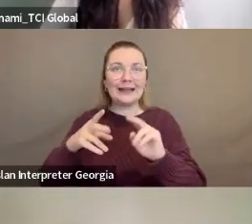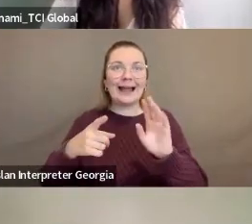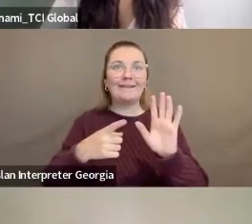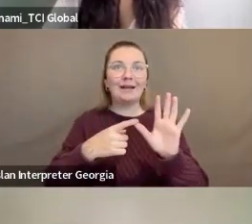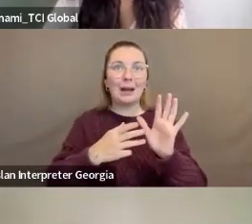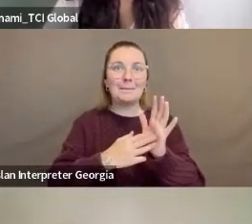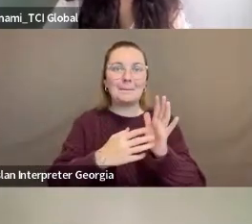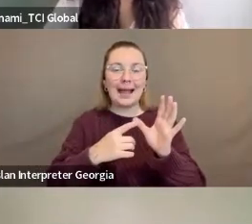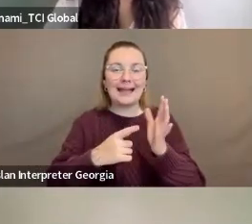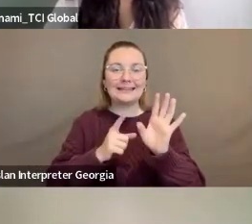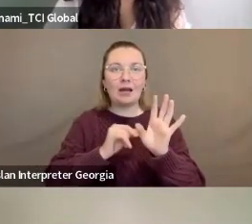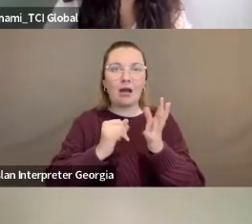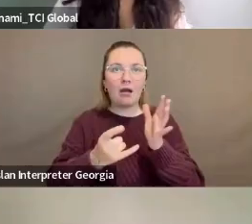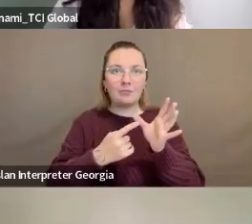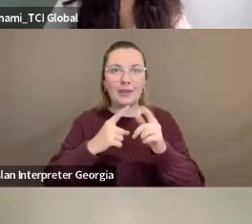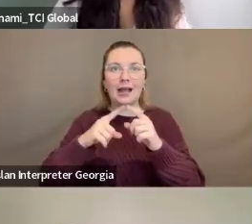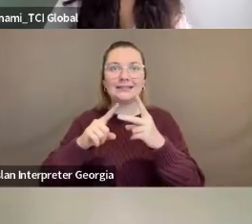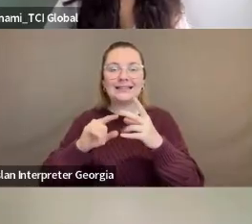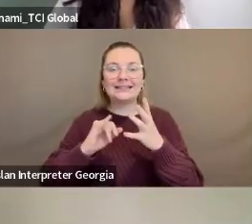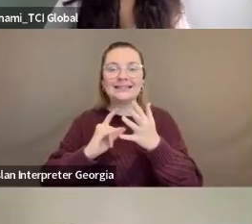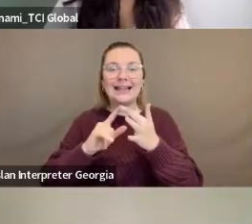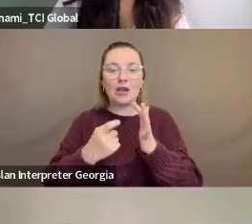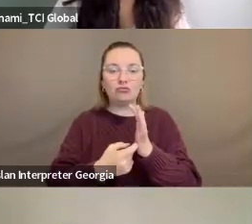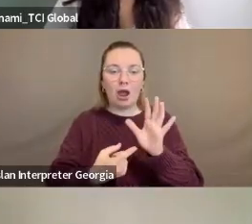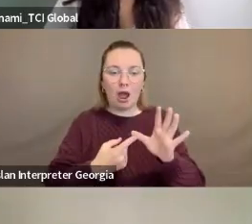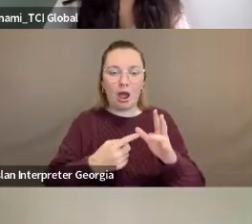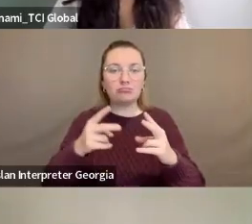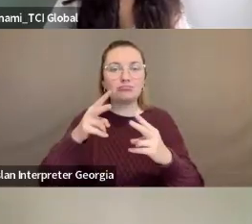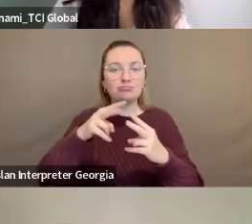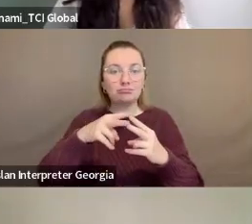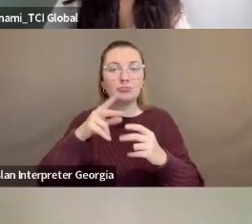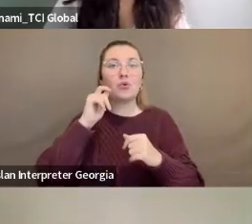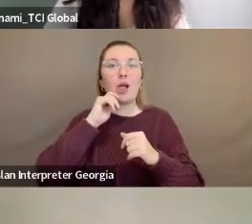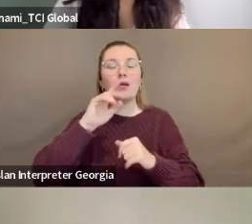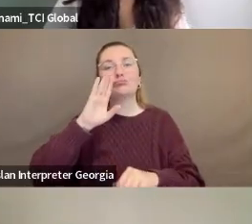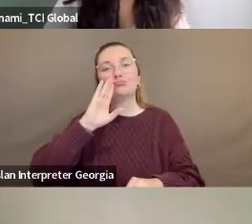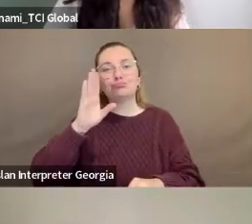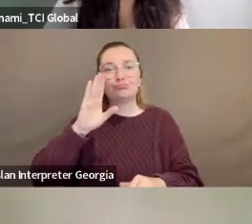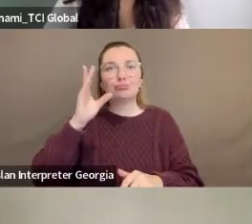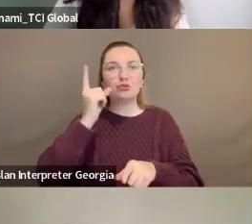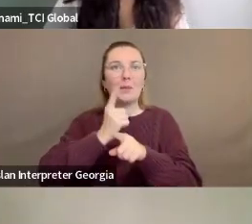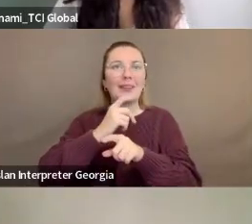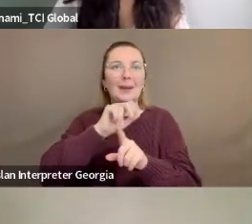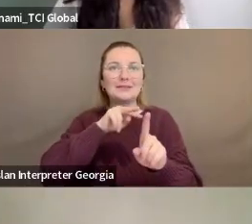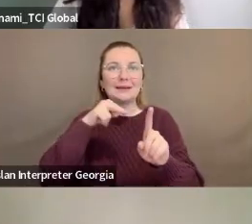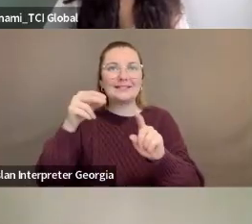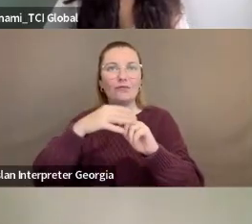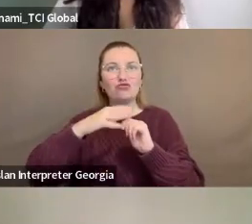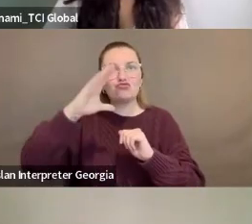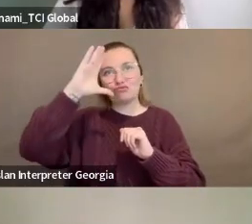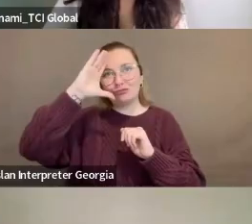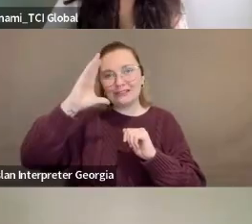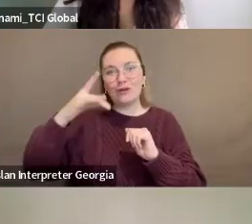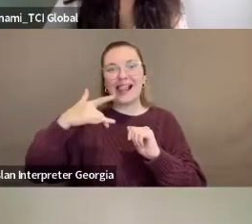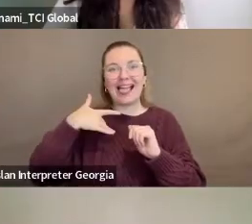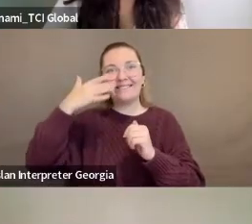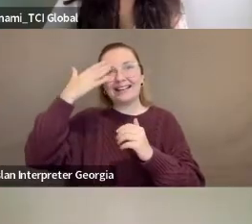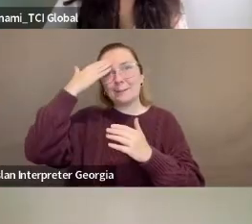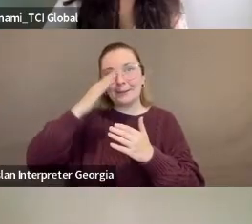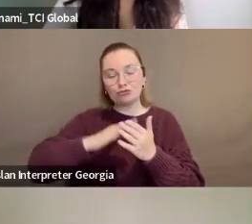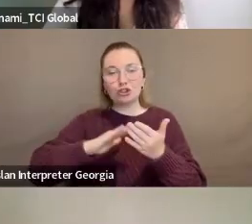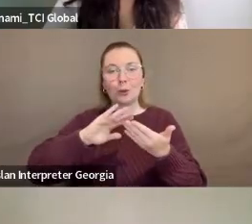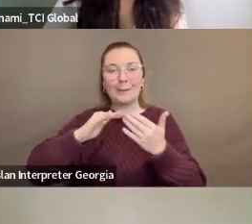Hope Nadu and Sarah Osborne, and they will be covering a perspective of regional lived experience and